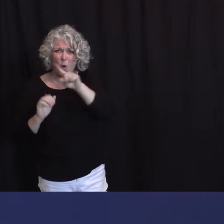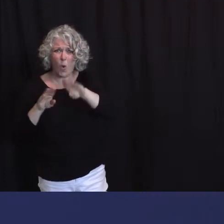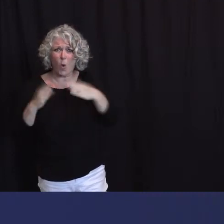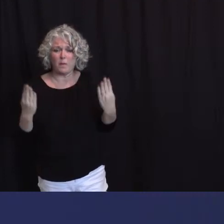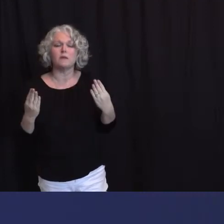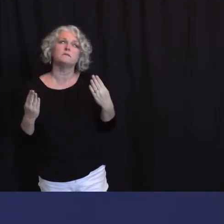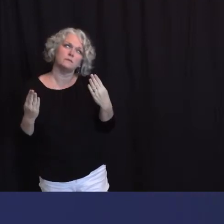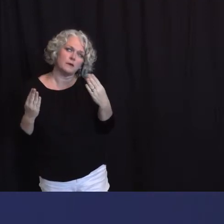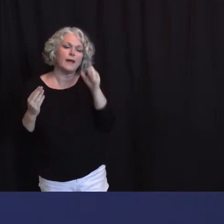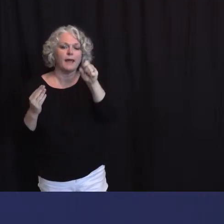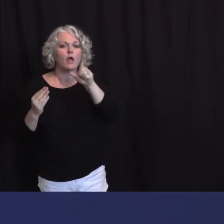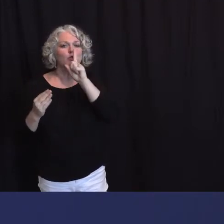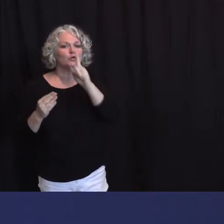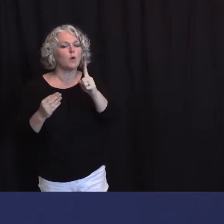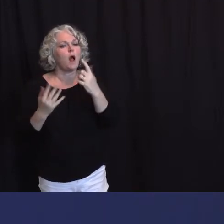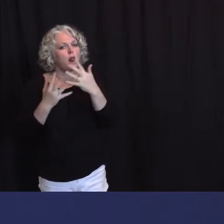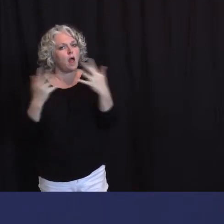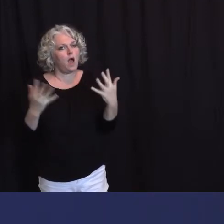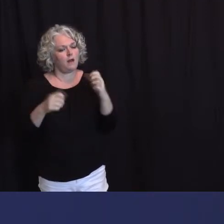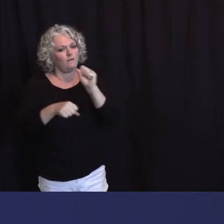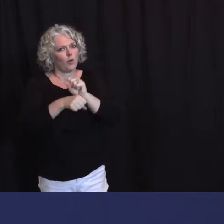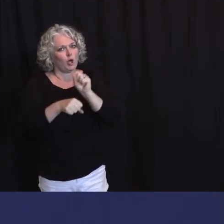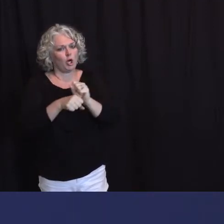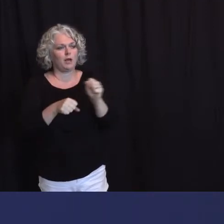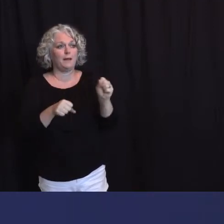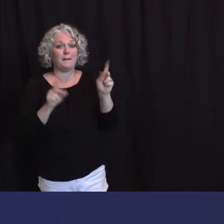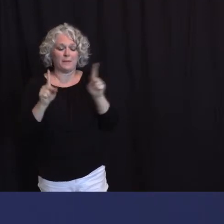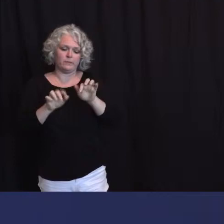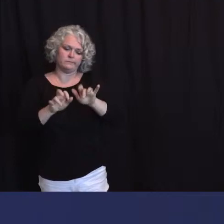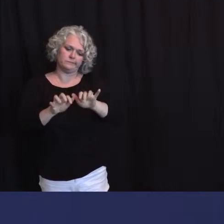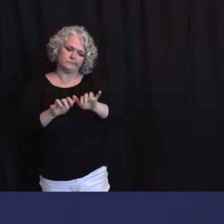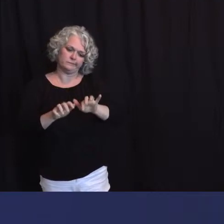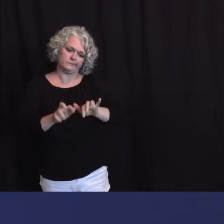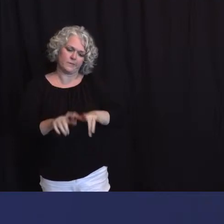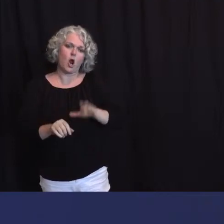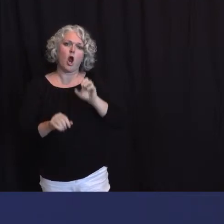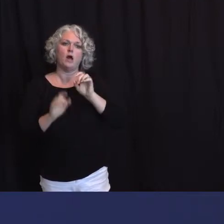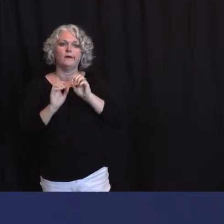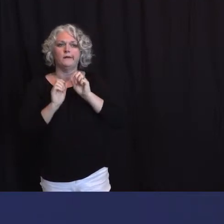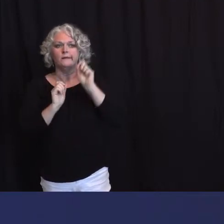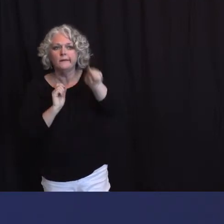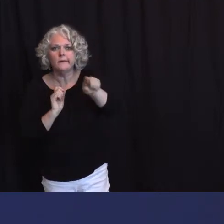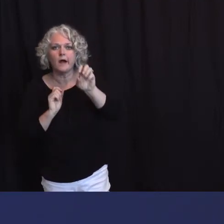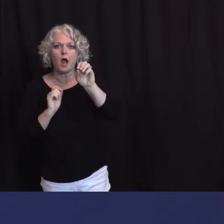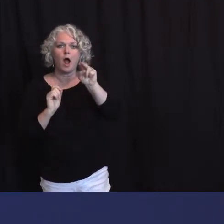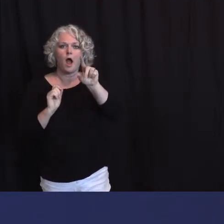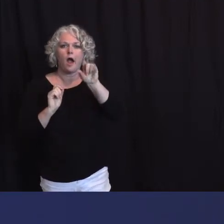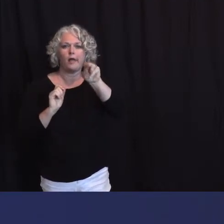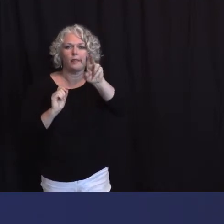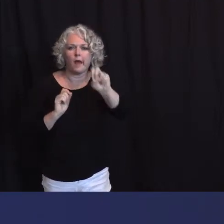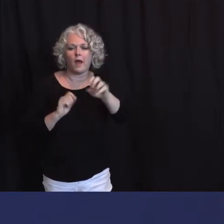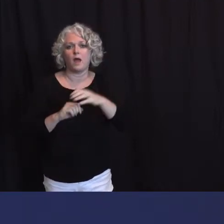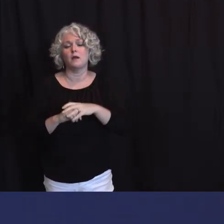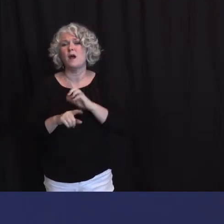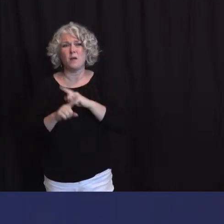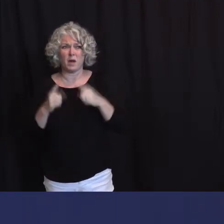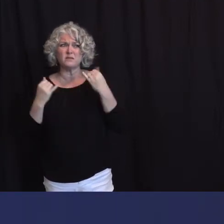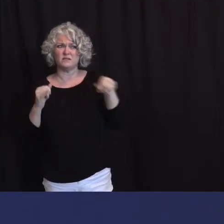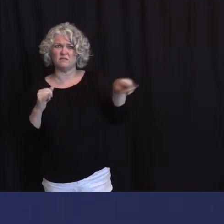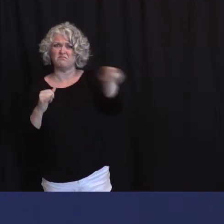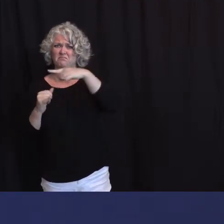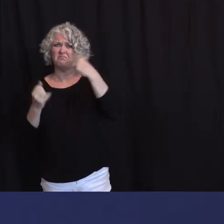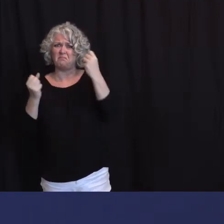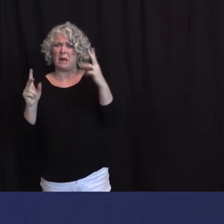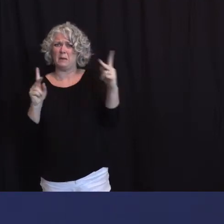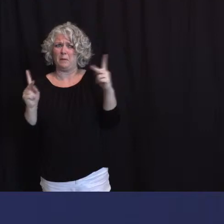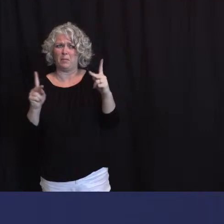business online, or unemployment insurance claim, and understandably. If Rob Angelo were here, our